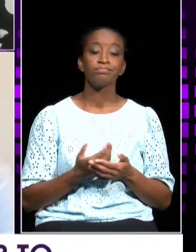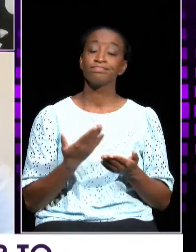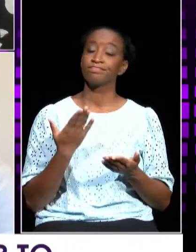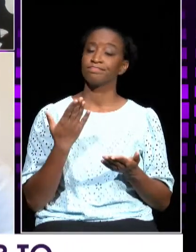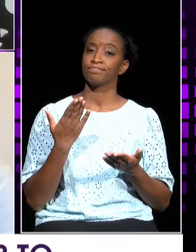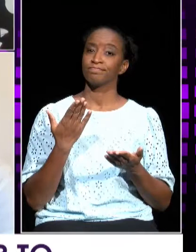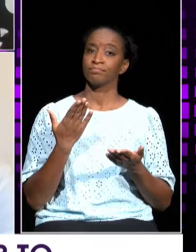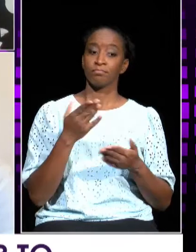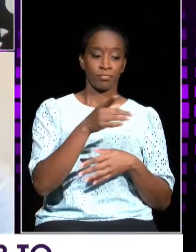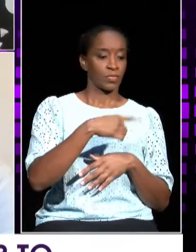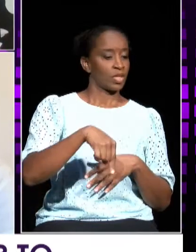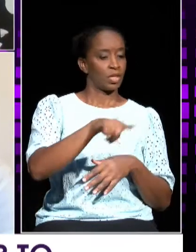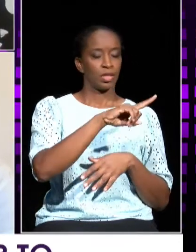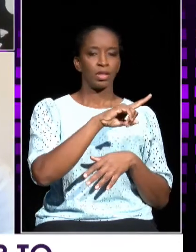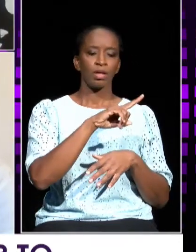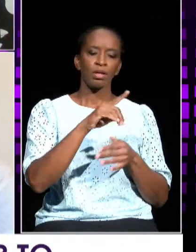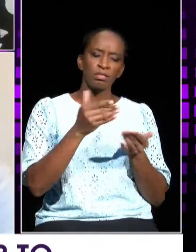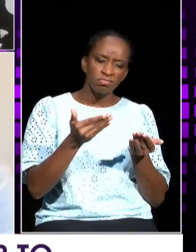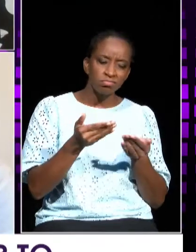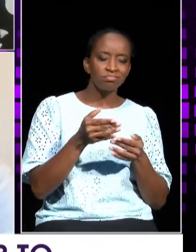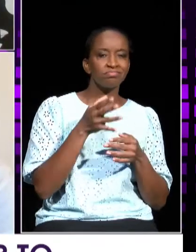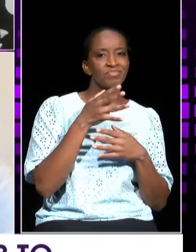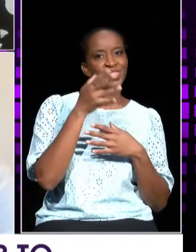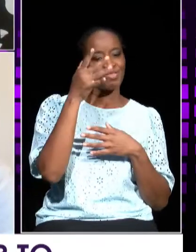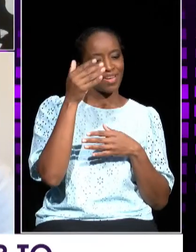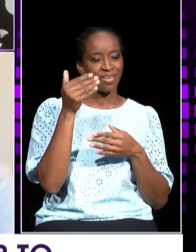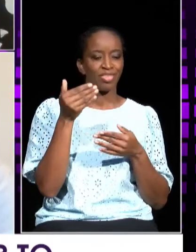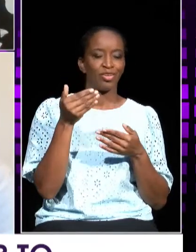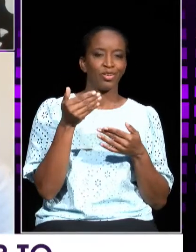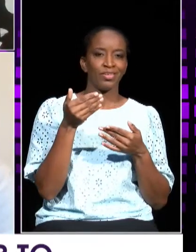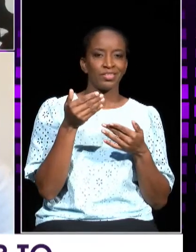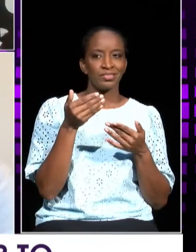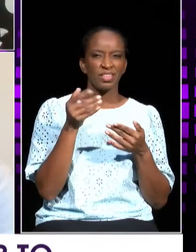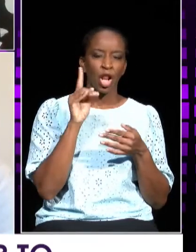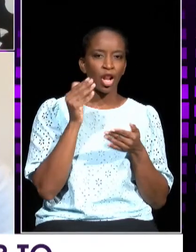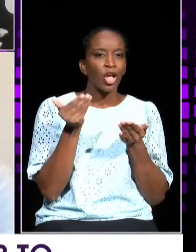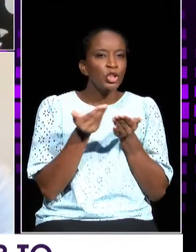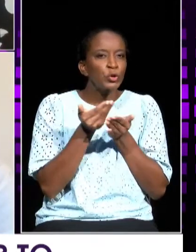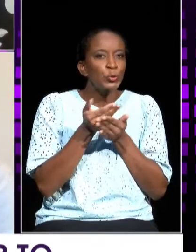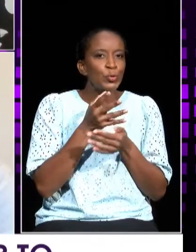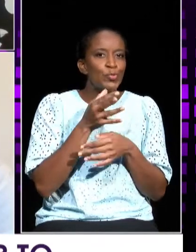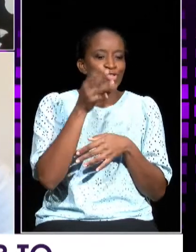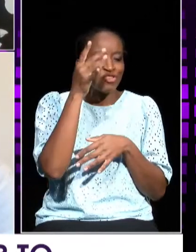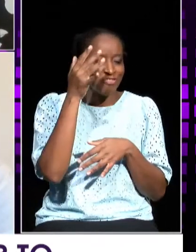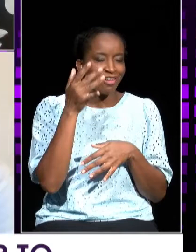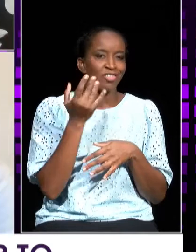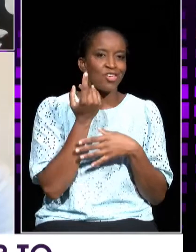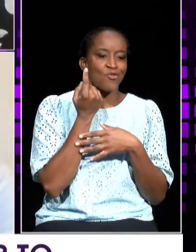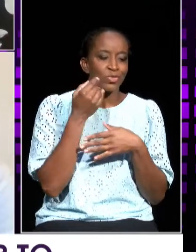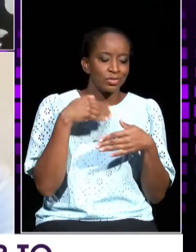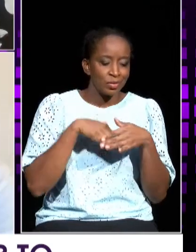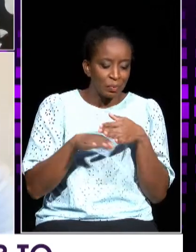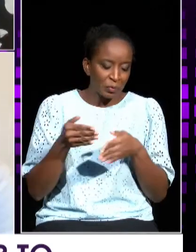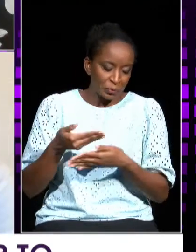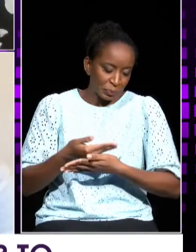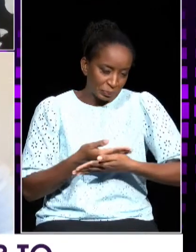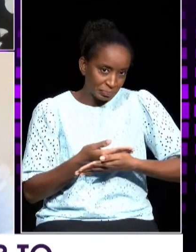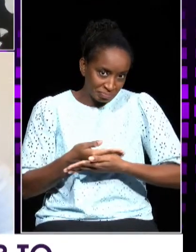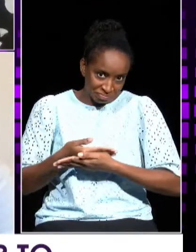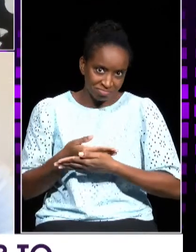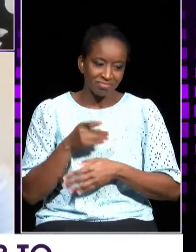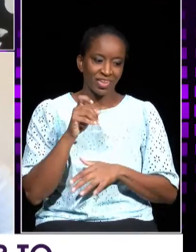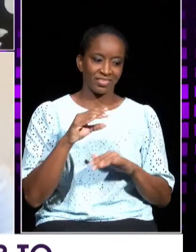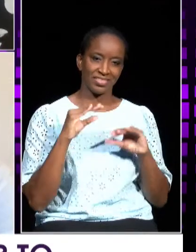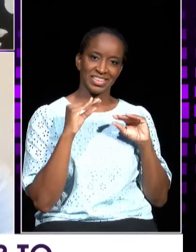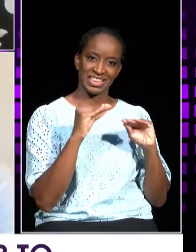have some experience, some amount of training, some amount of exposure to tips and tricks on how to deal with or how to help raise their children